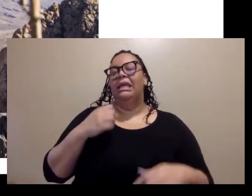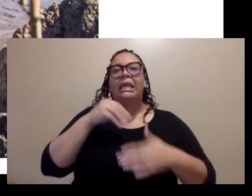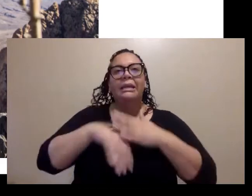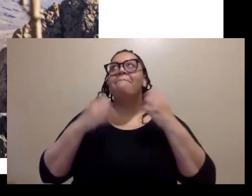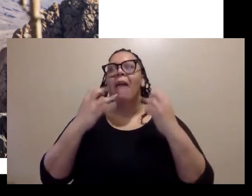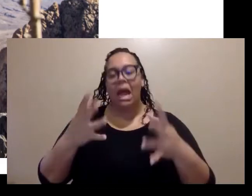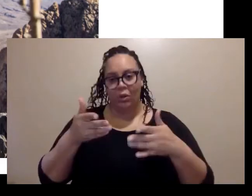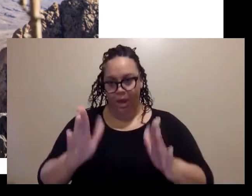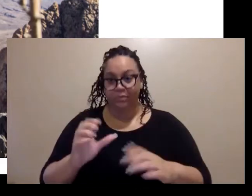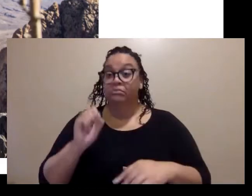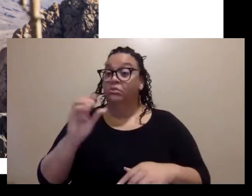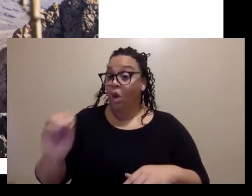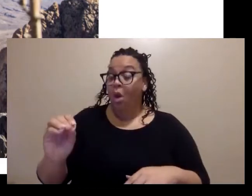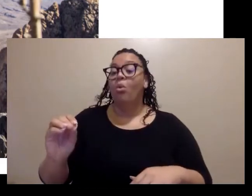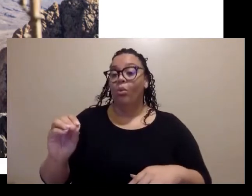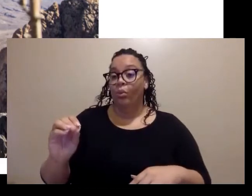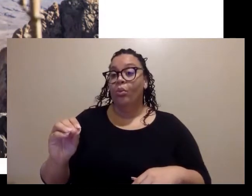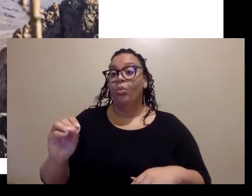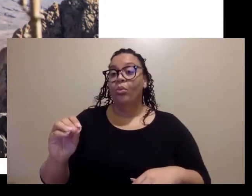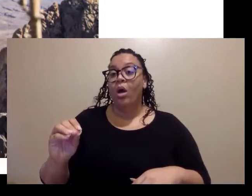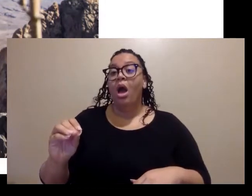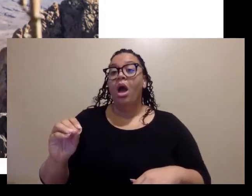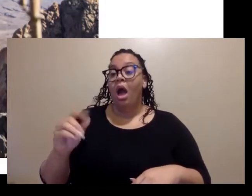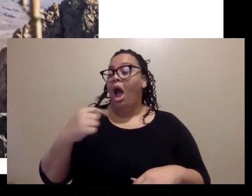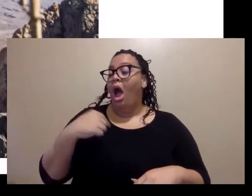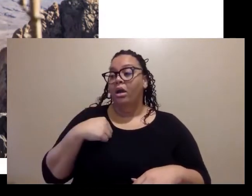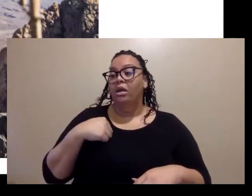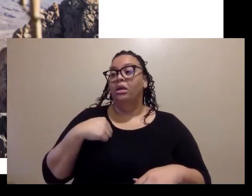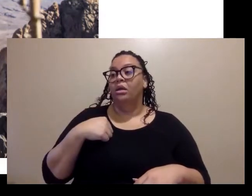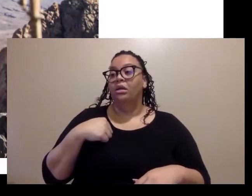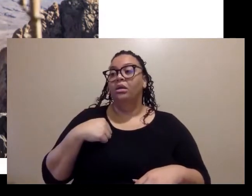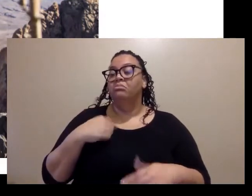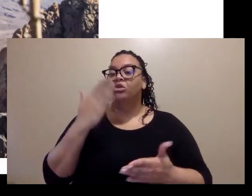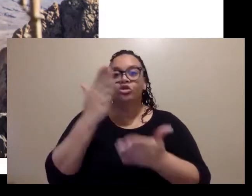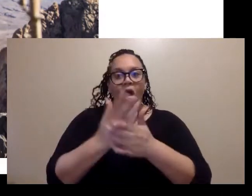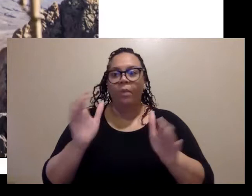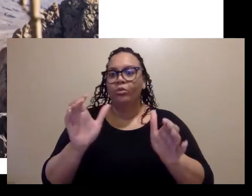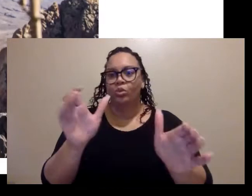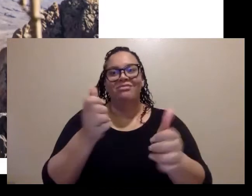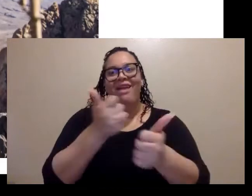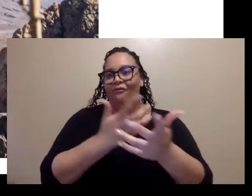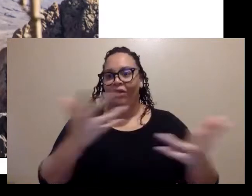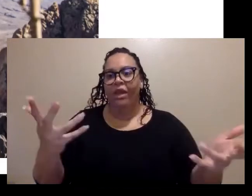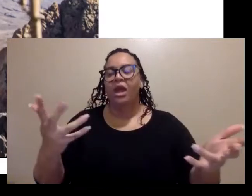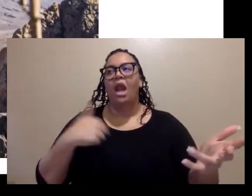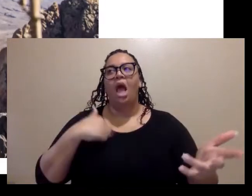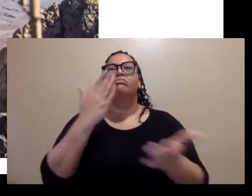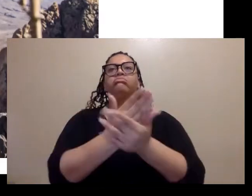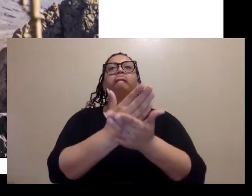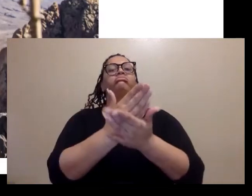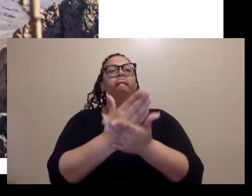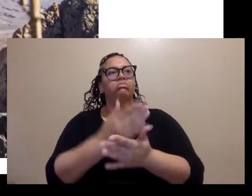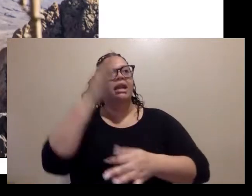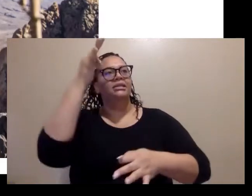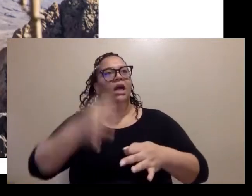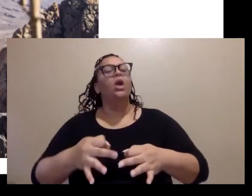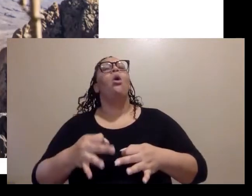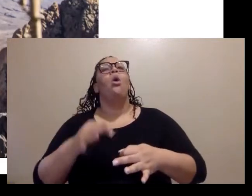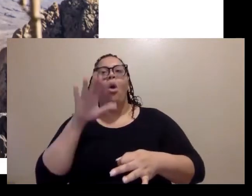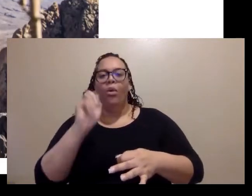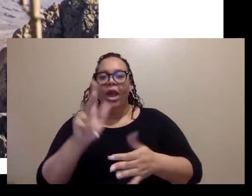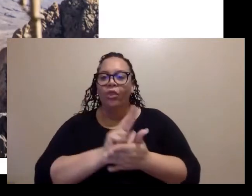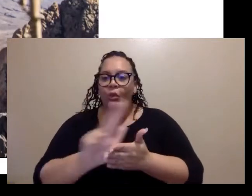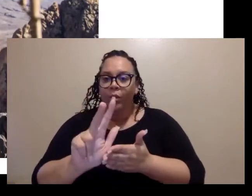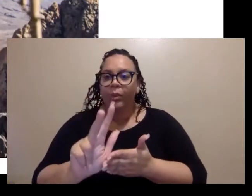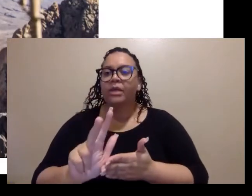I decided to I took a sabbatical off of like everything that I was doing and decided that for 3 weeks, I am going to each day